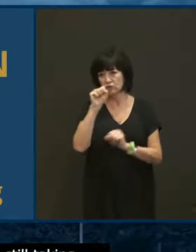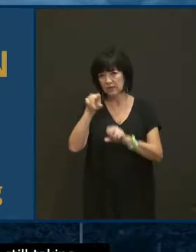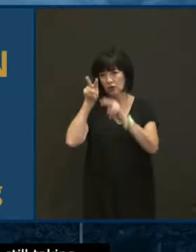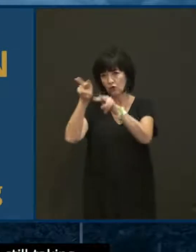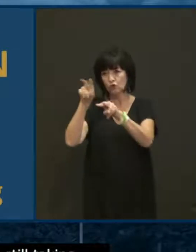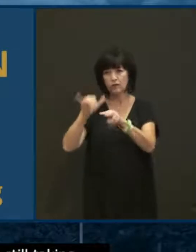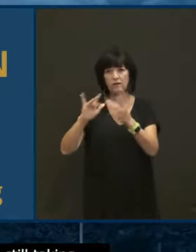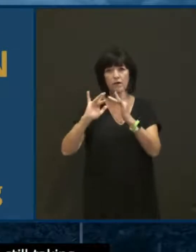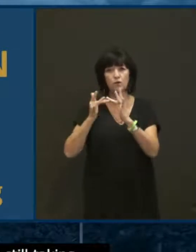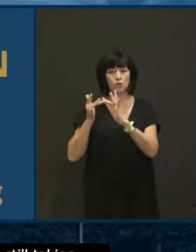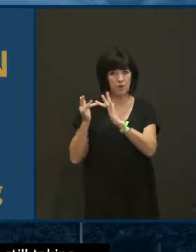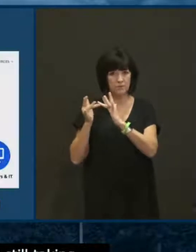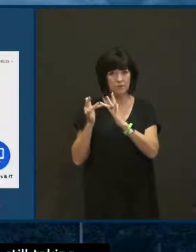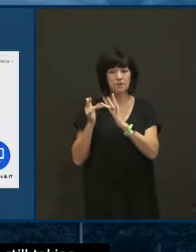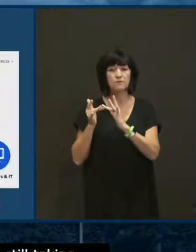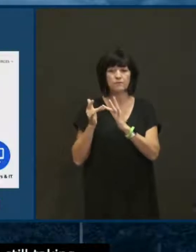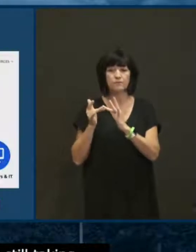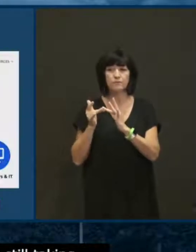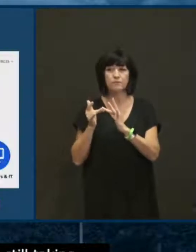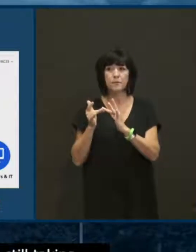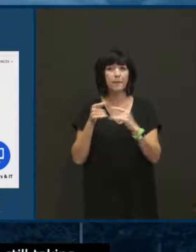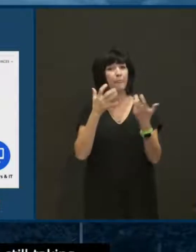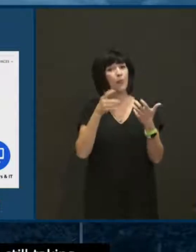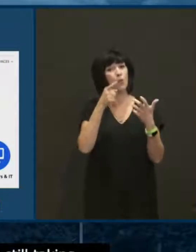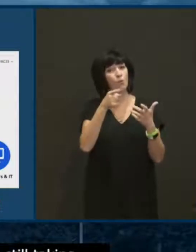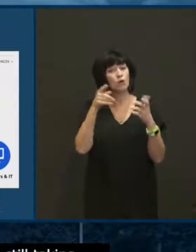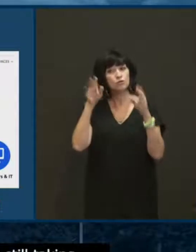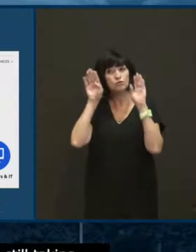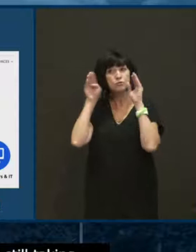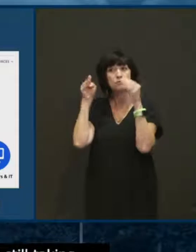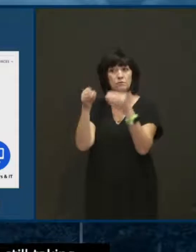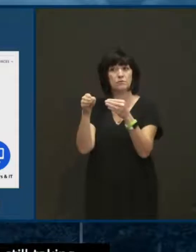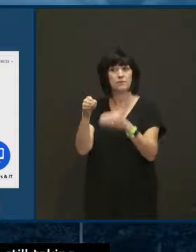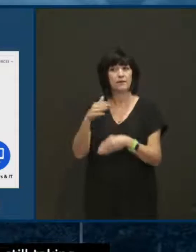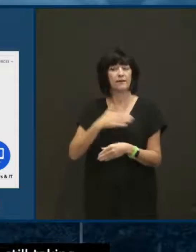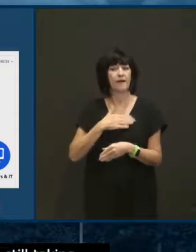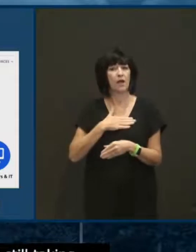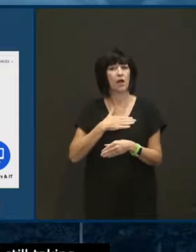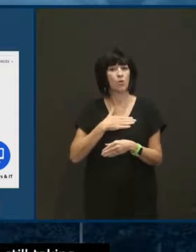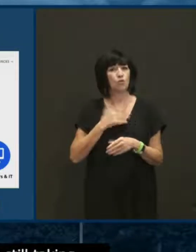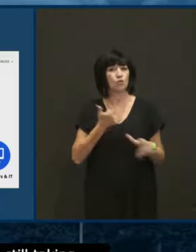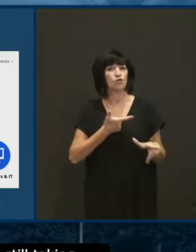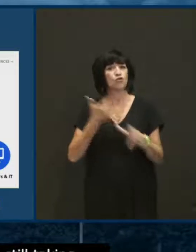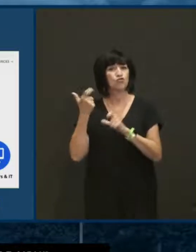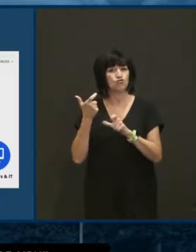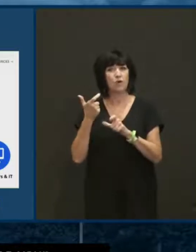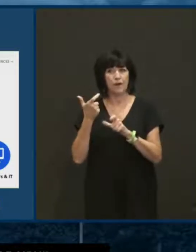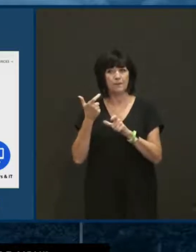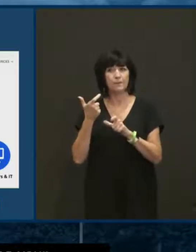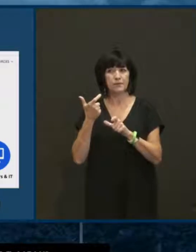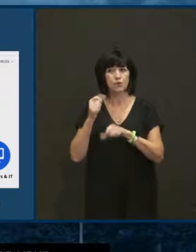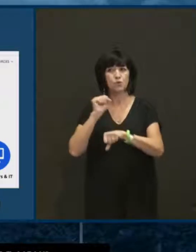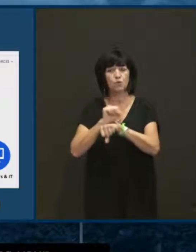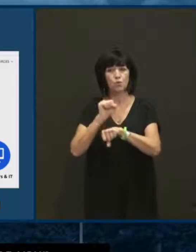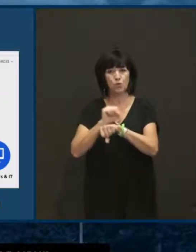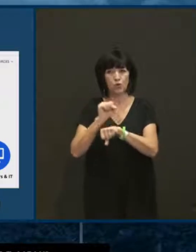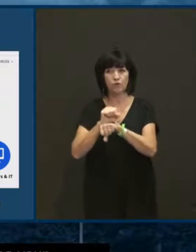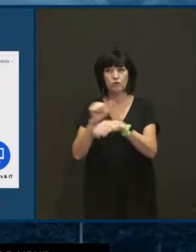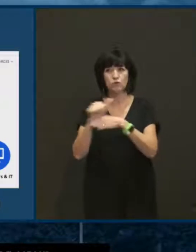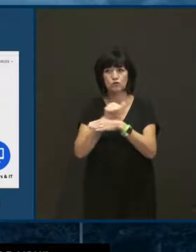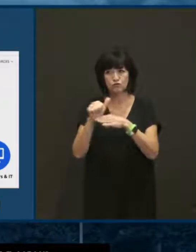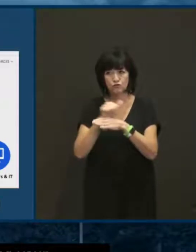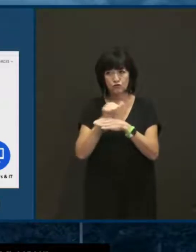decaresfund.org. I would also bring your attention to our Rapid Workforce Training and Redeployment Initiative. These are funds